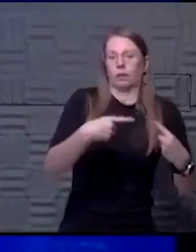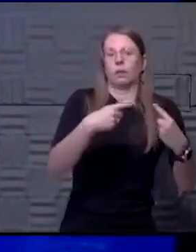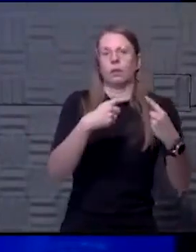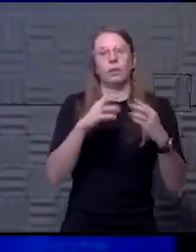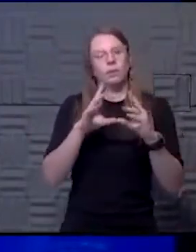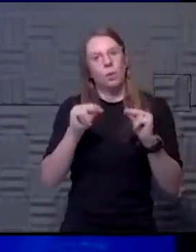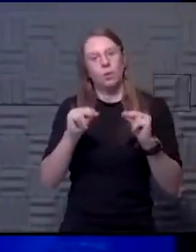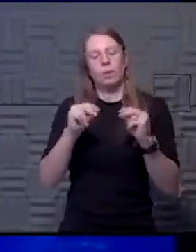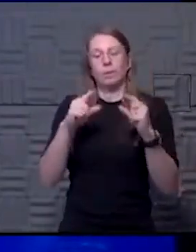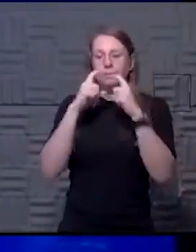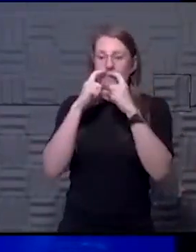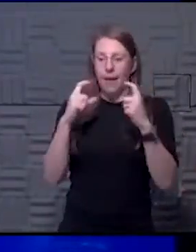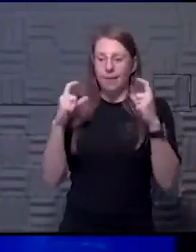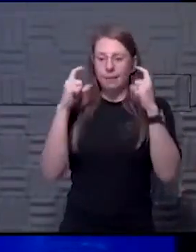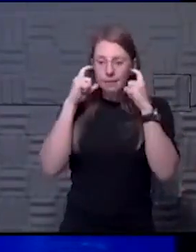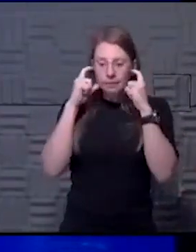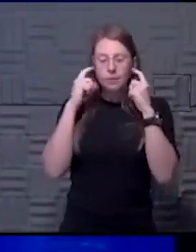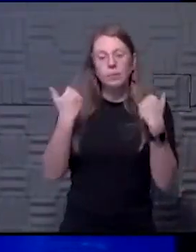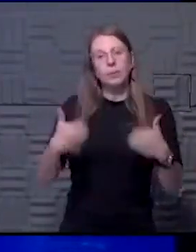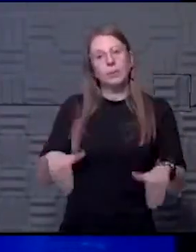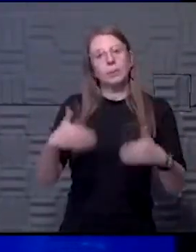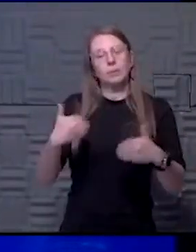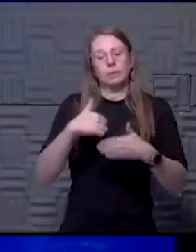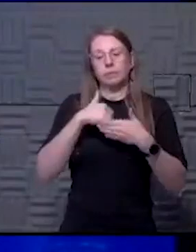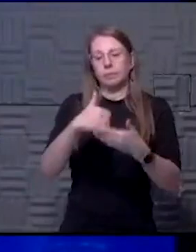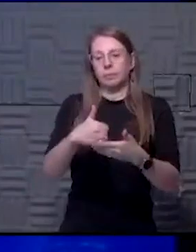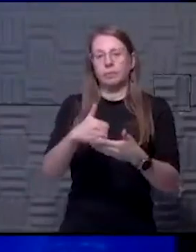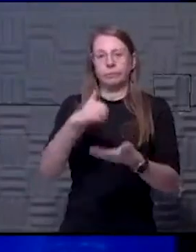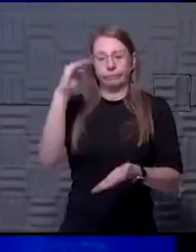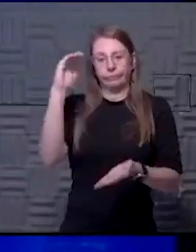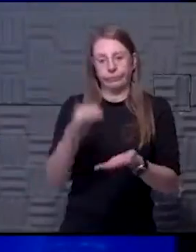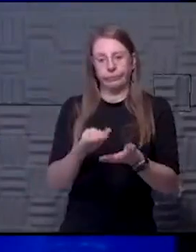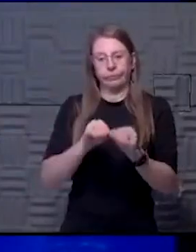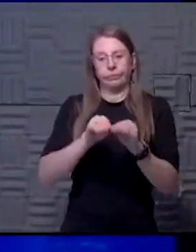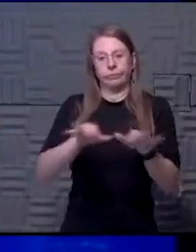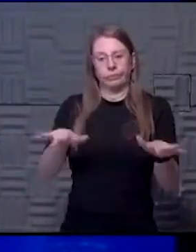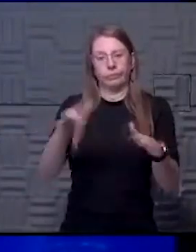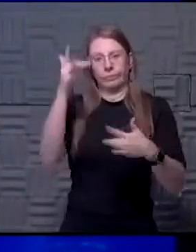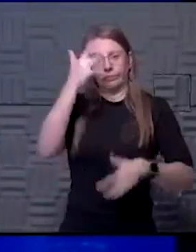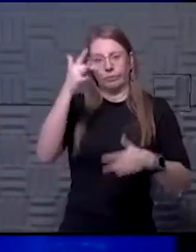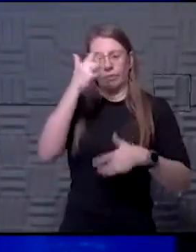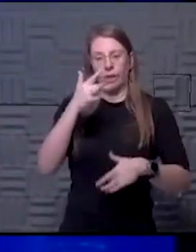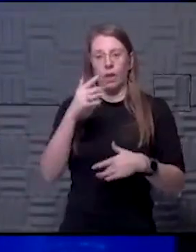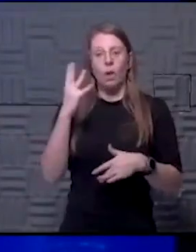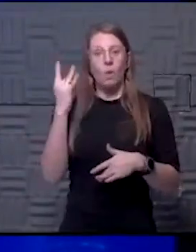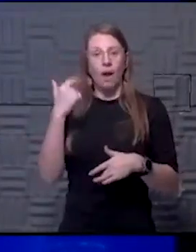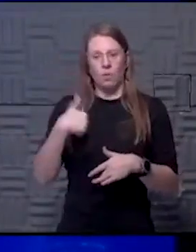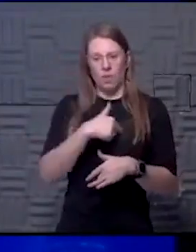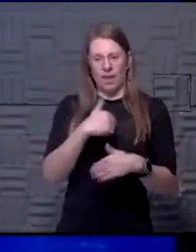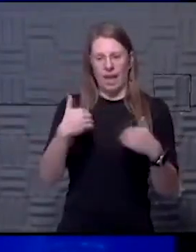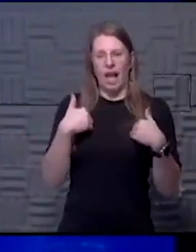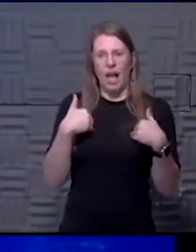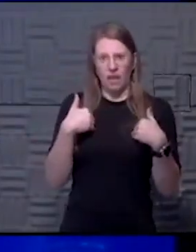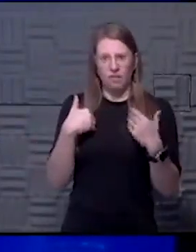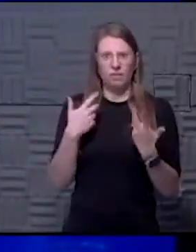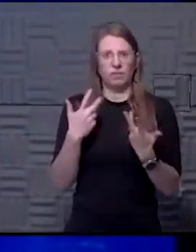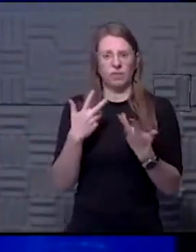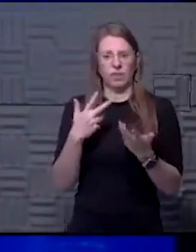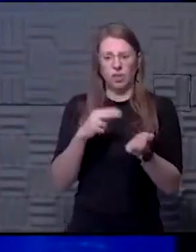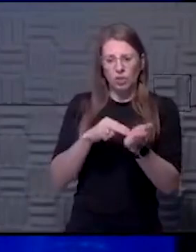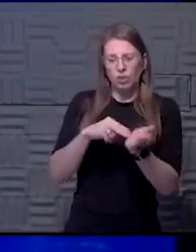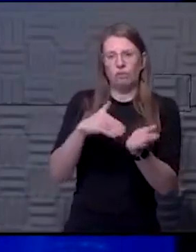darn difference. And we prove it every day here inside the health system when we have multiple employees helping care for 100 plus patients